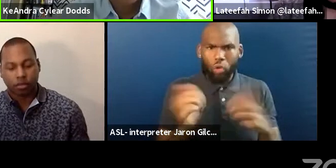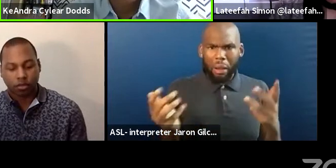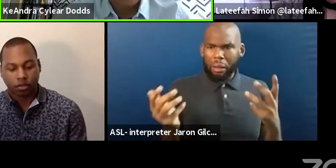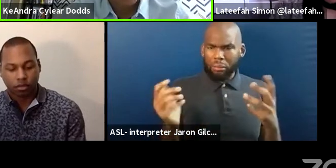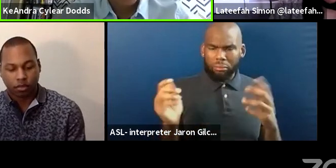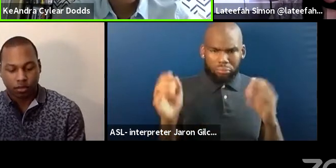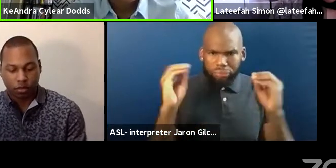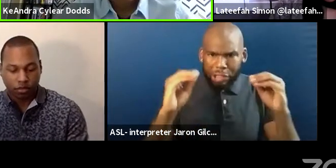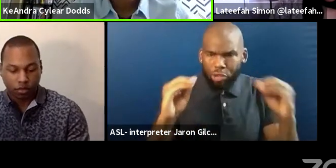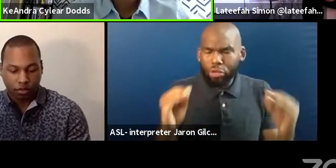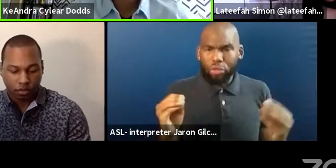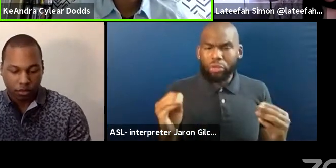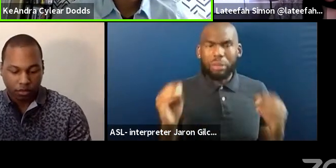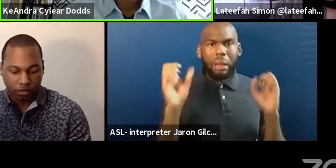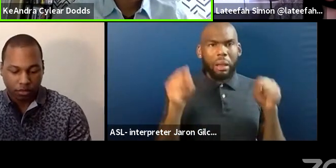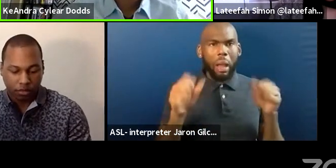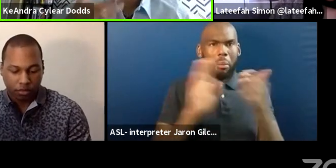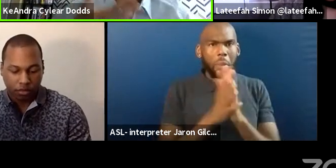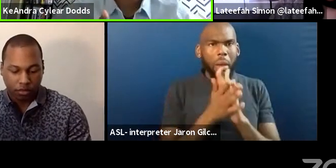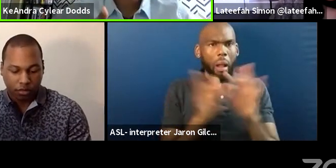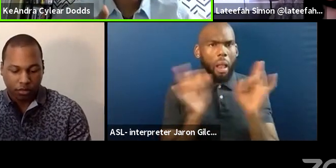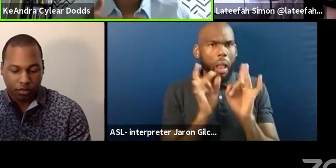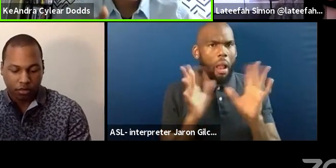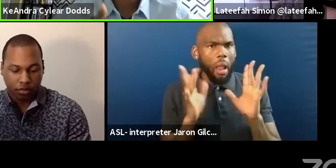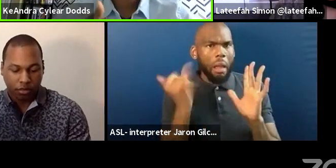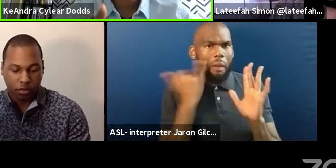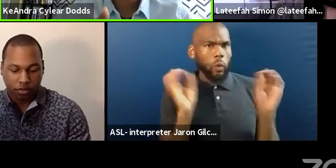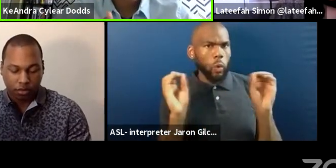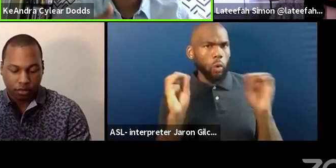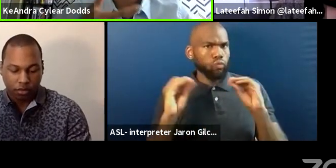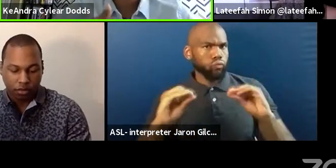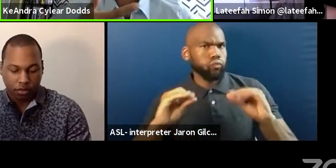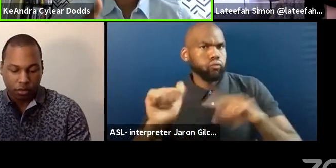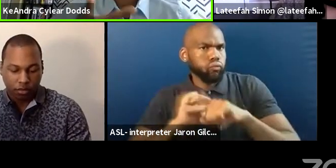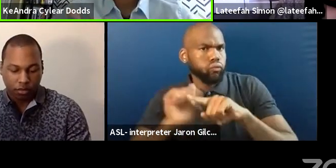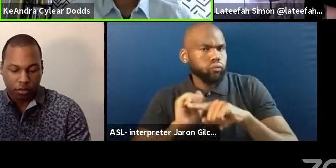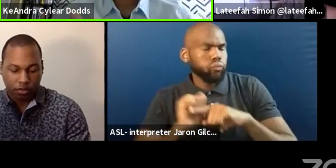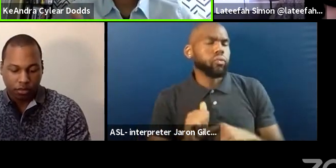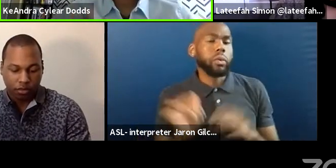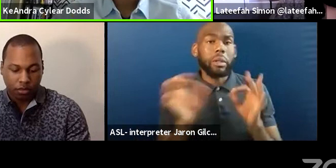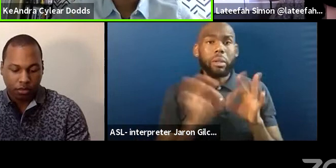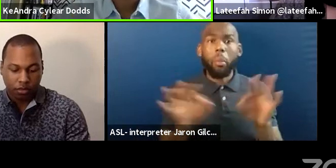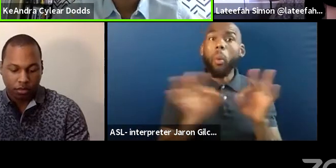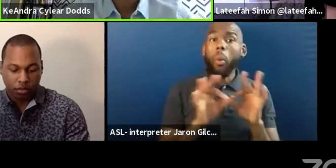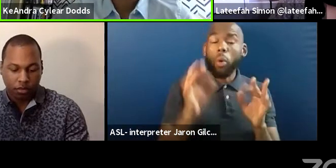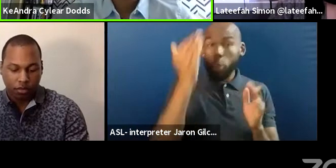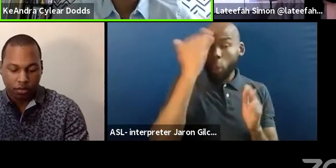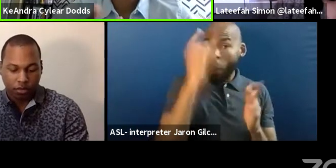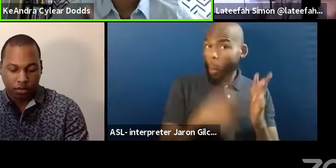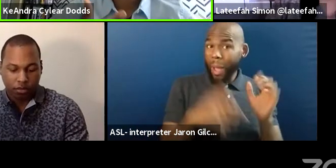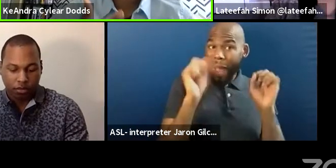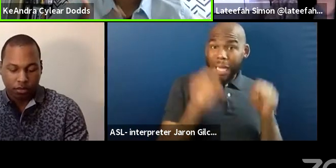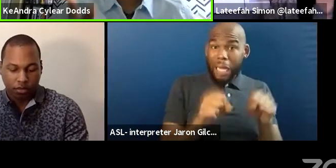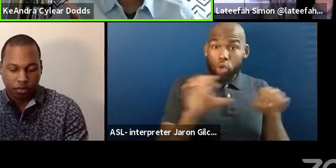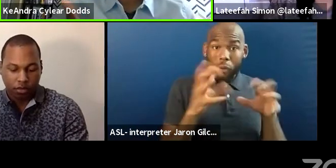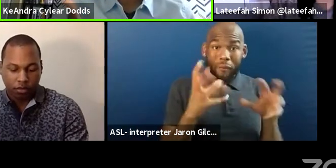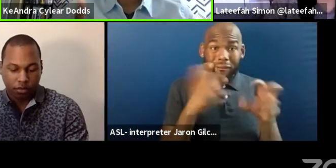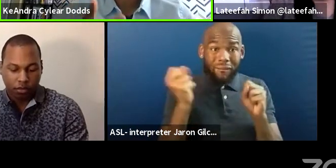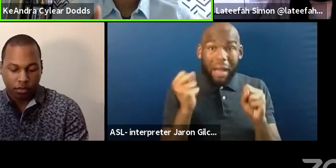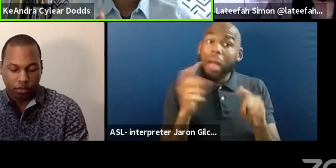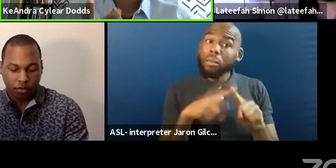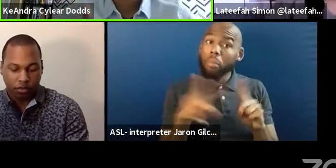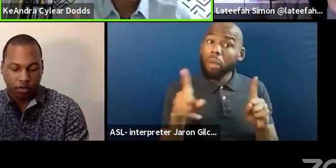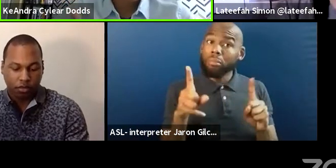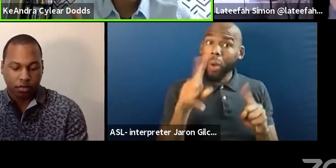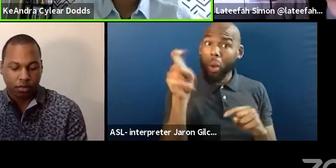detrimental way if you do that. So you can, it's important to try and figure out what can you do quickly. And I think it's a tough question,